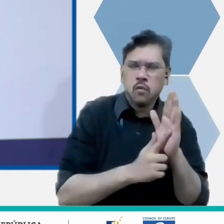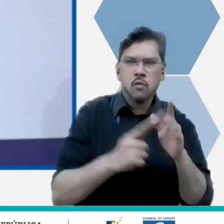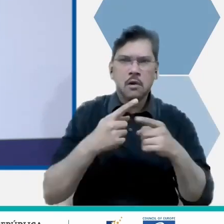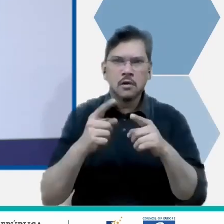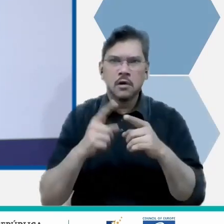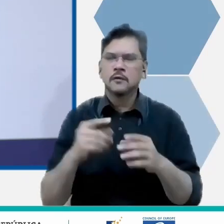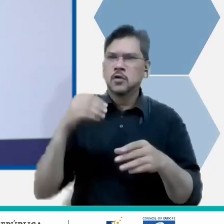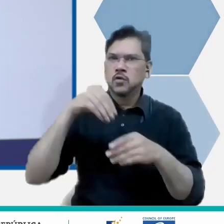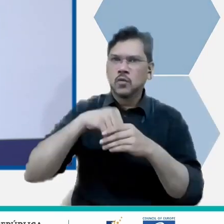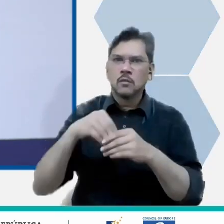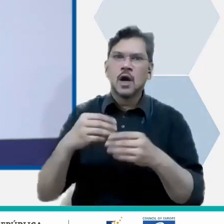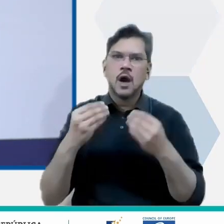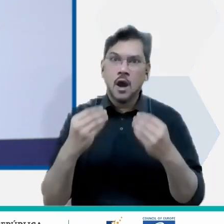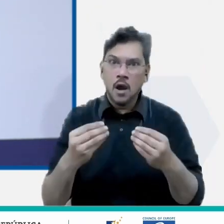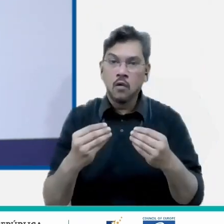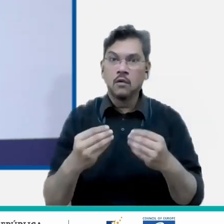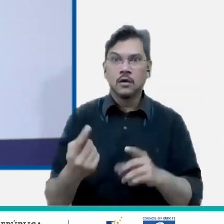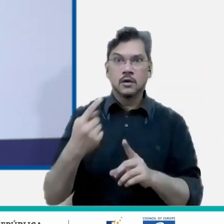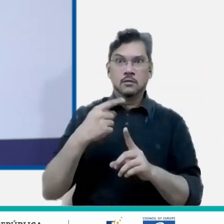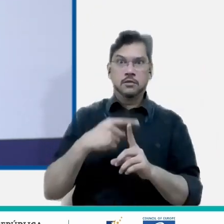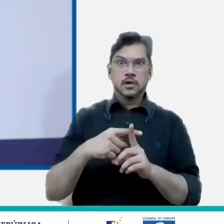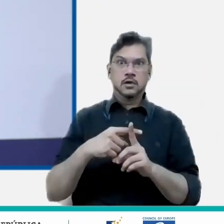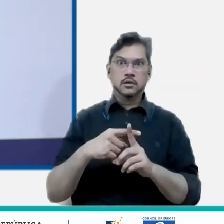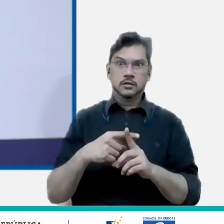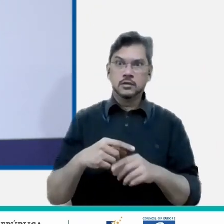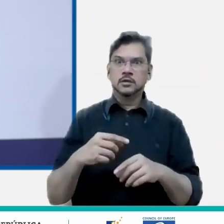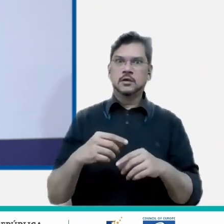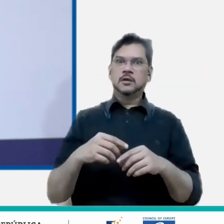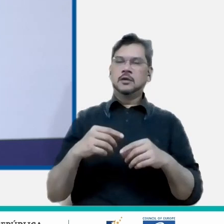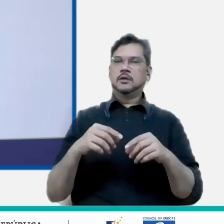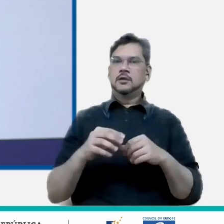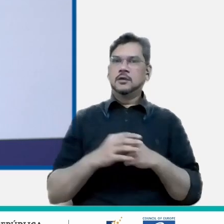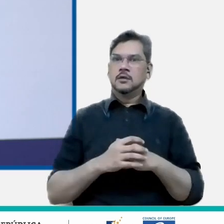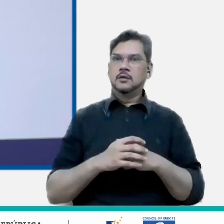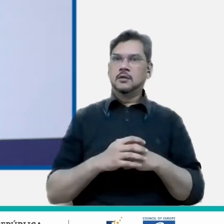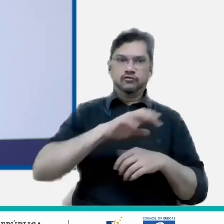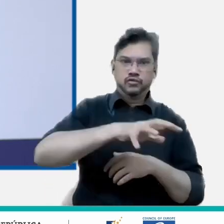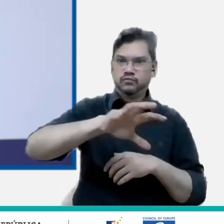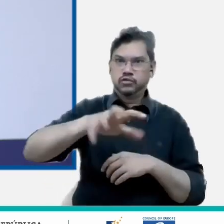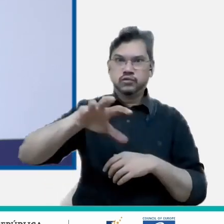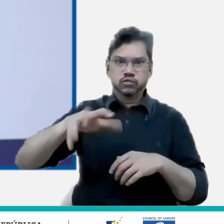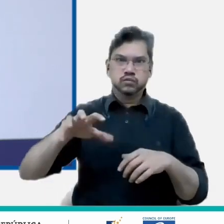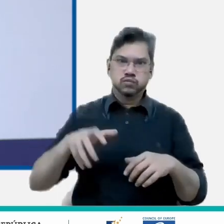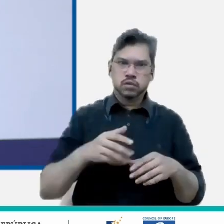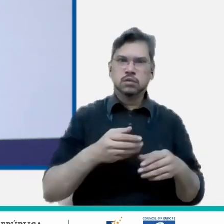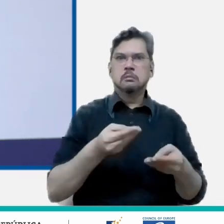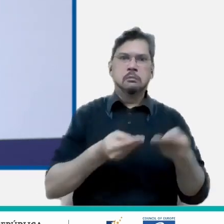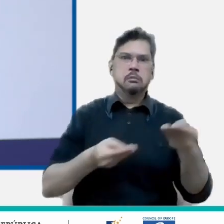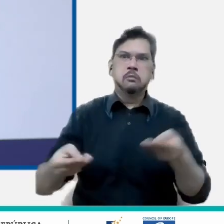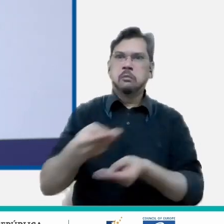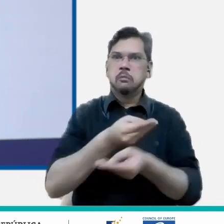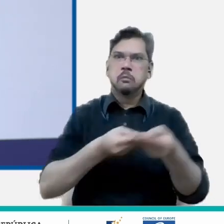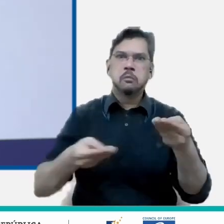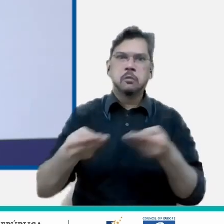and contextualized approaches to support transboundary national and local policy and strategy coherence, investments